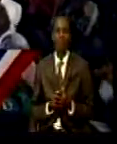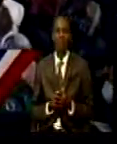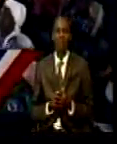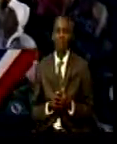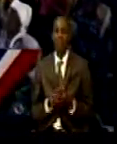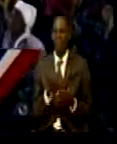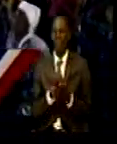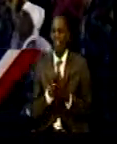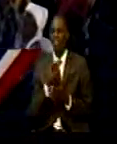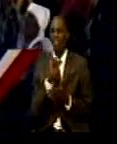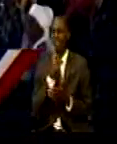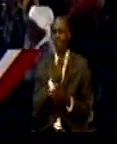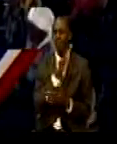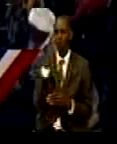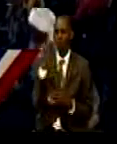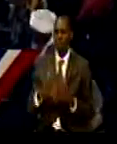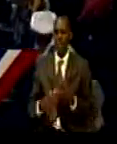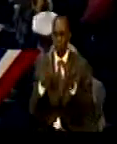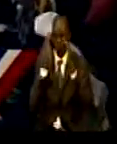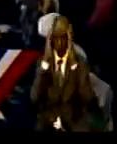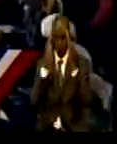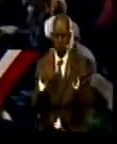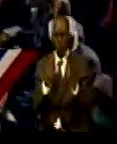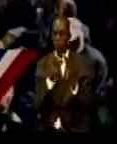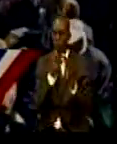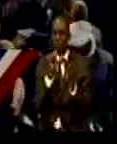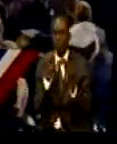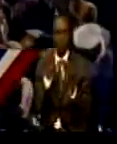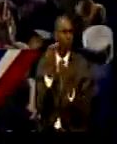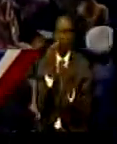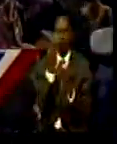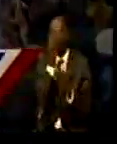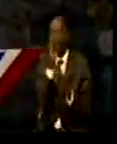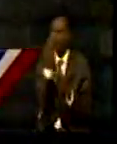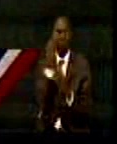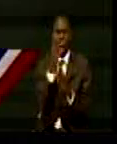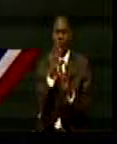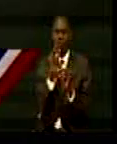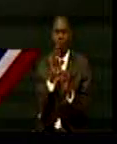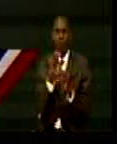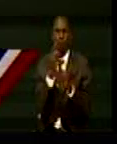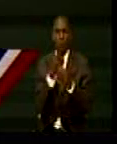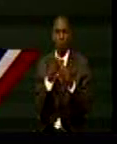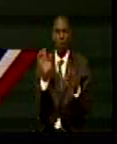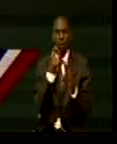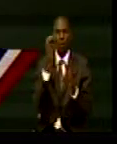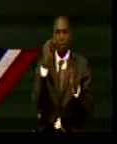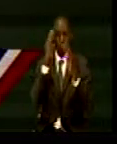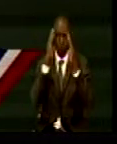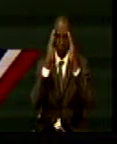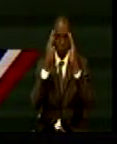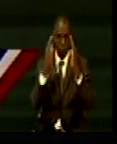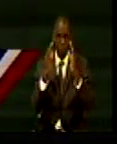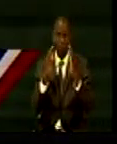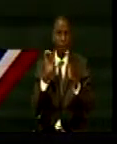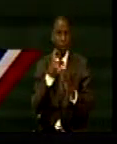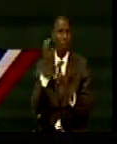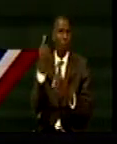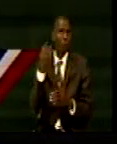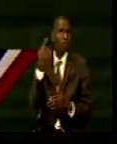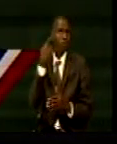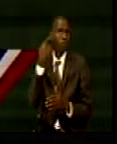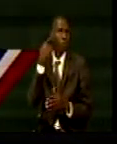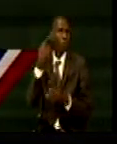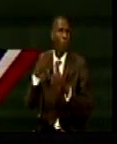attention. That's undivided attention. He was hearing the word. He didn't allow anything to sidetrack